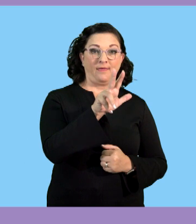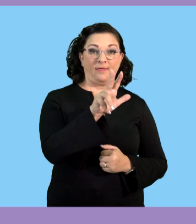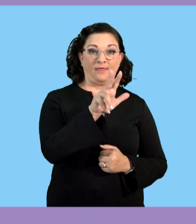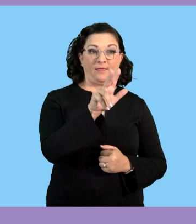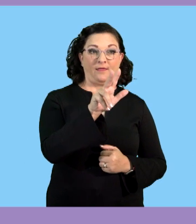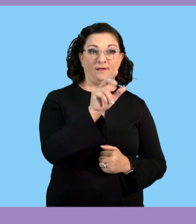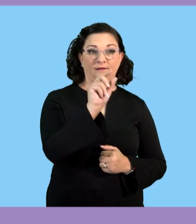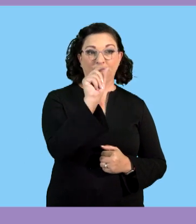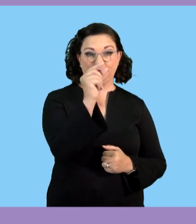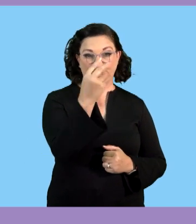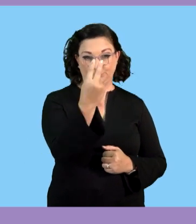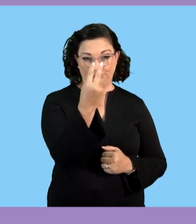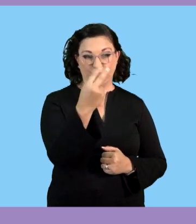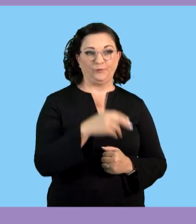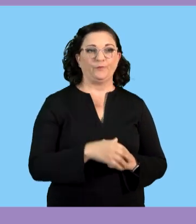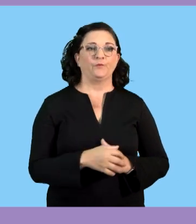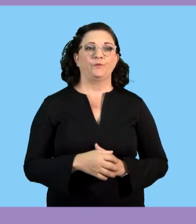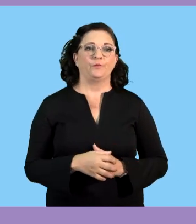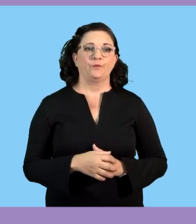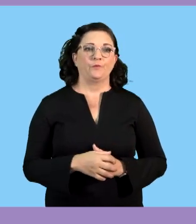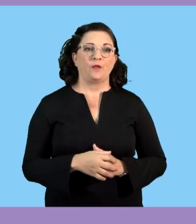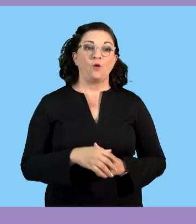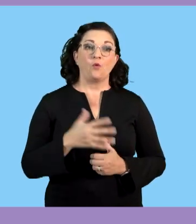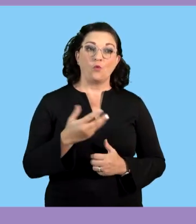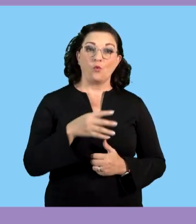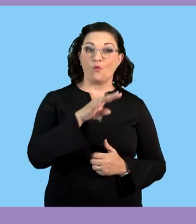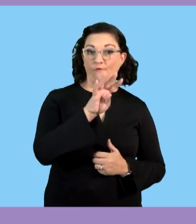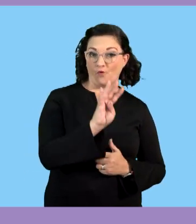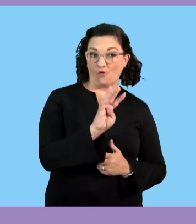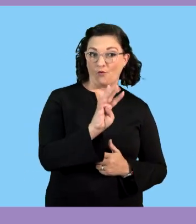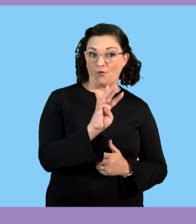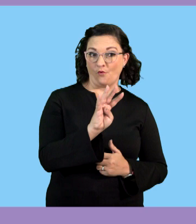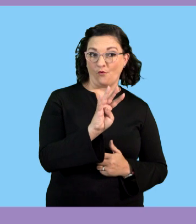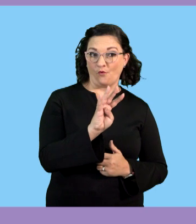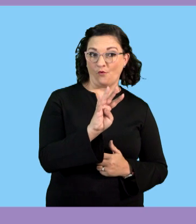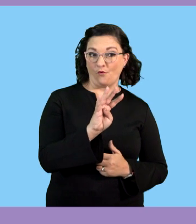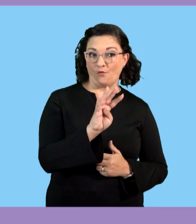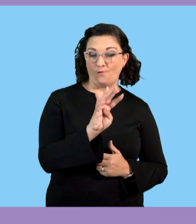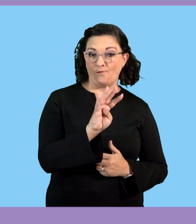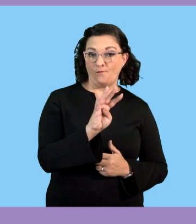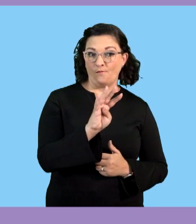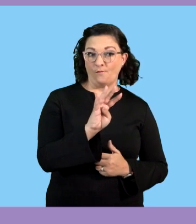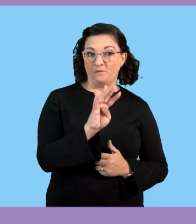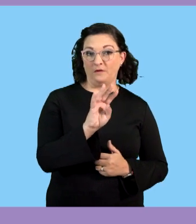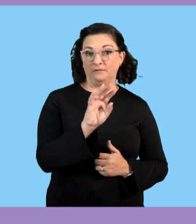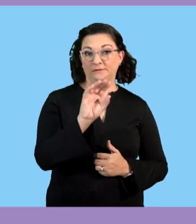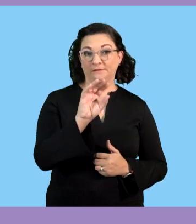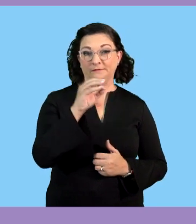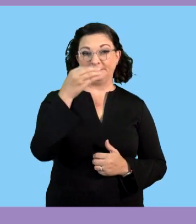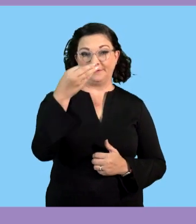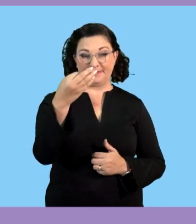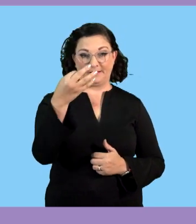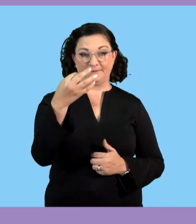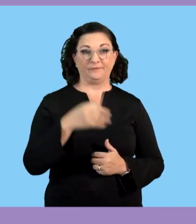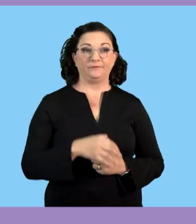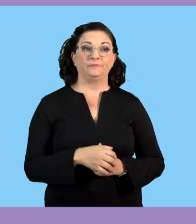8 exponent 2. It can also be written as 4 exponent 3,